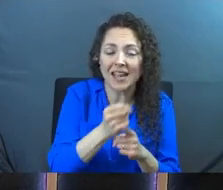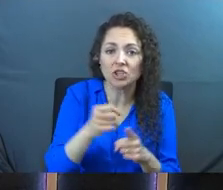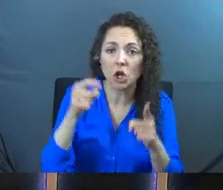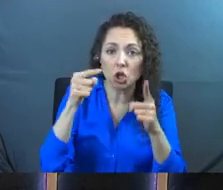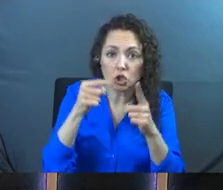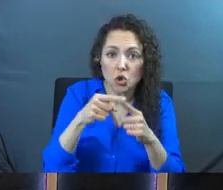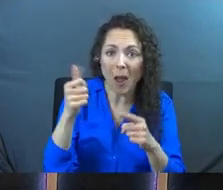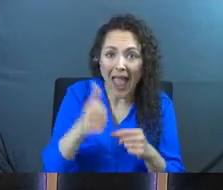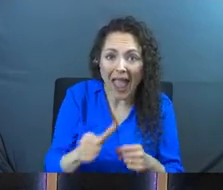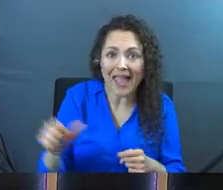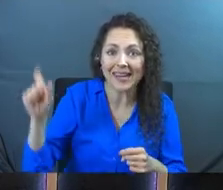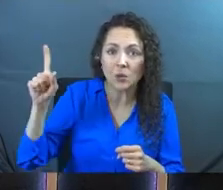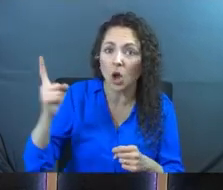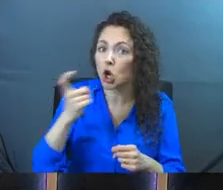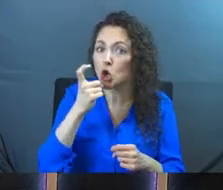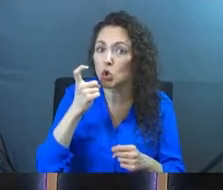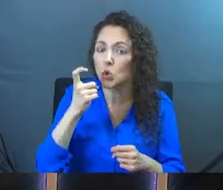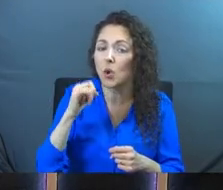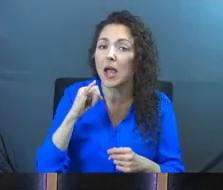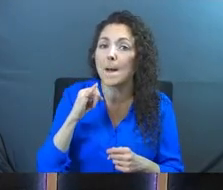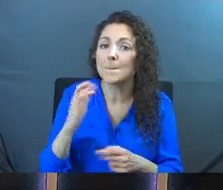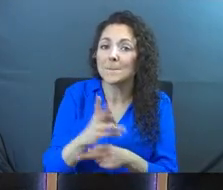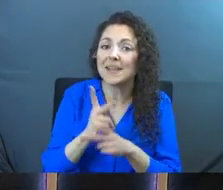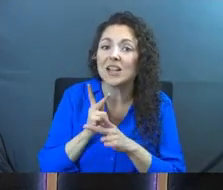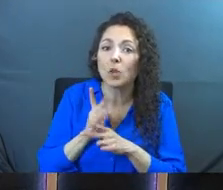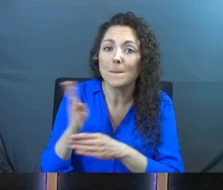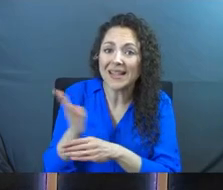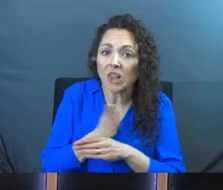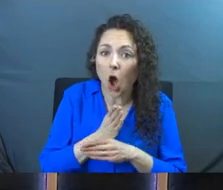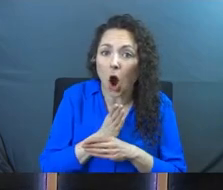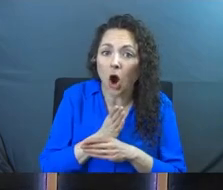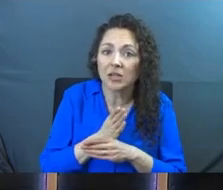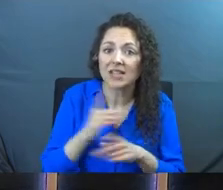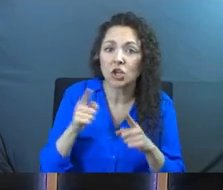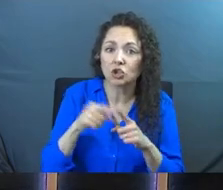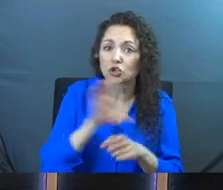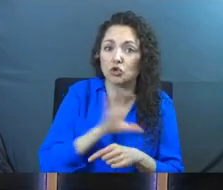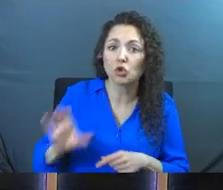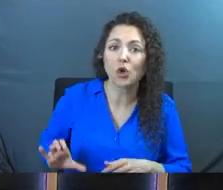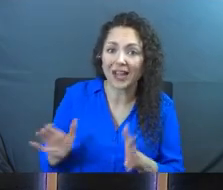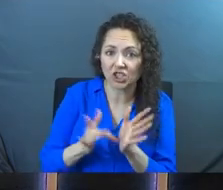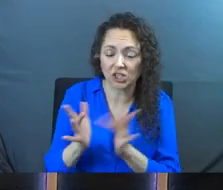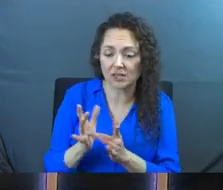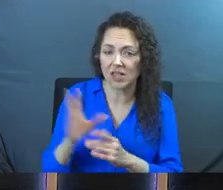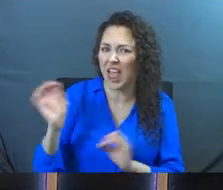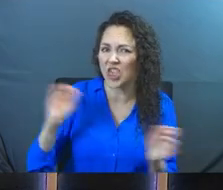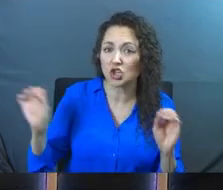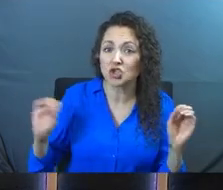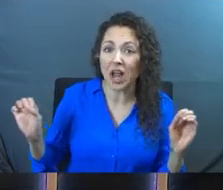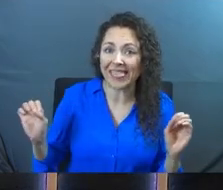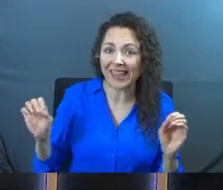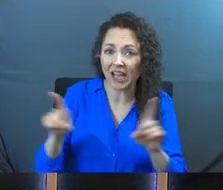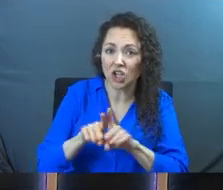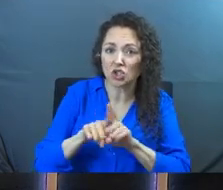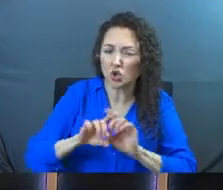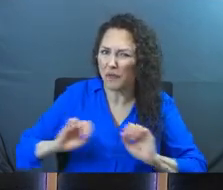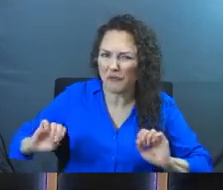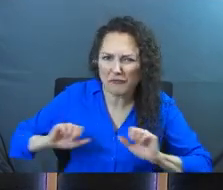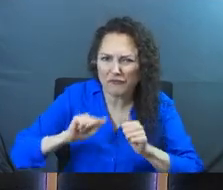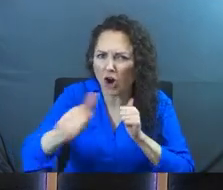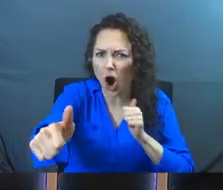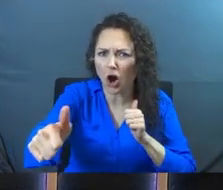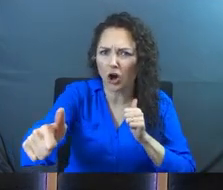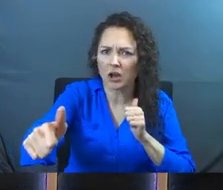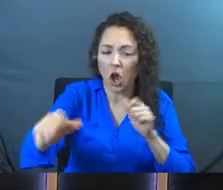who belong to Christ Jesus. Amen. There's no condemnation. There is nothing that's too far. There is nothing that's